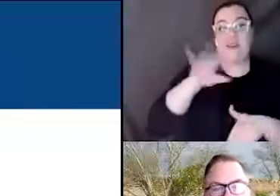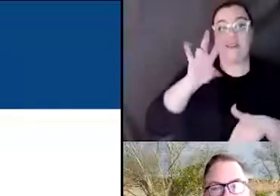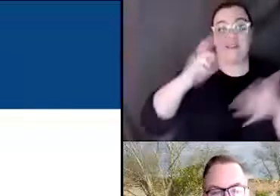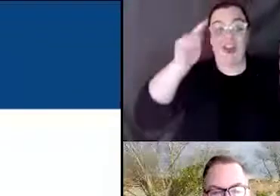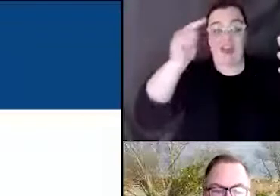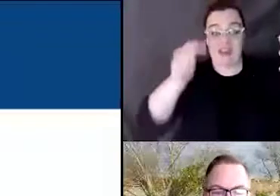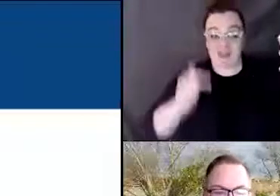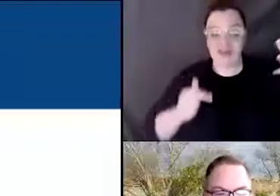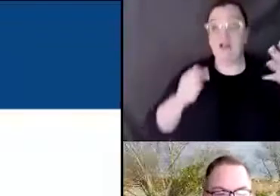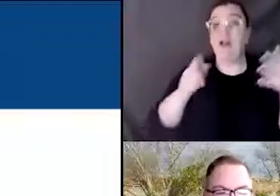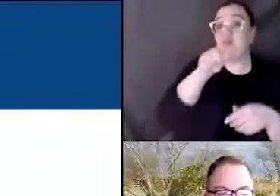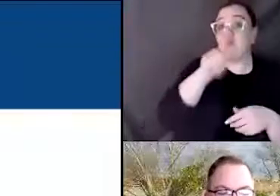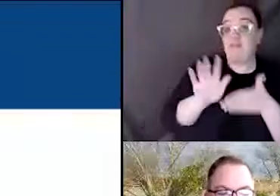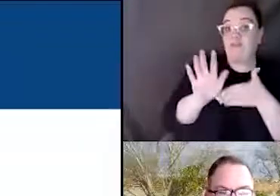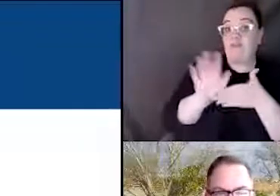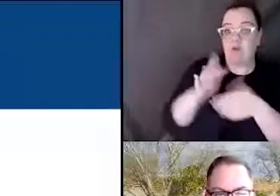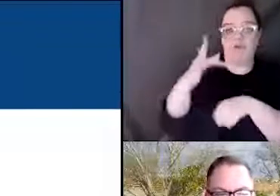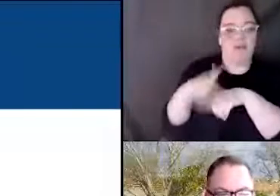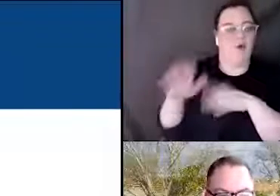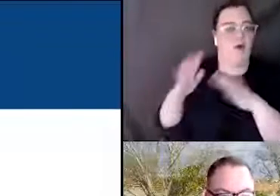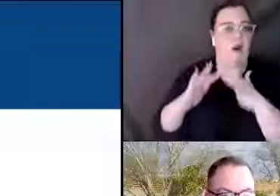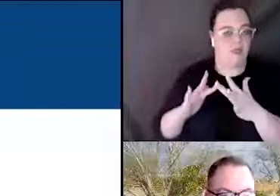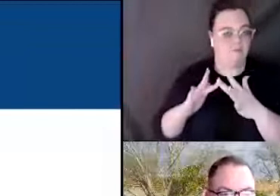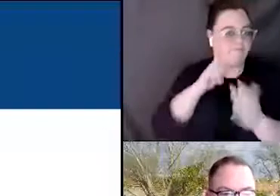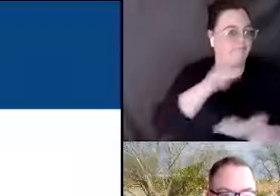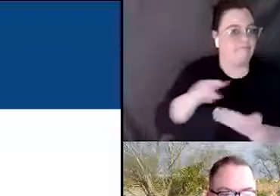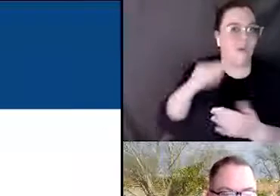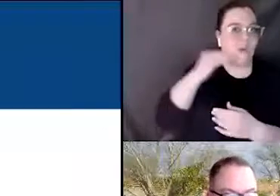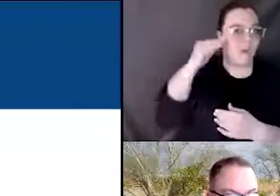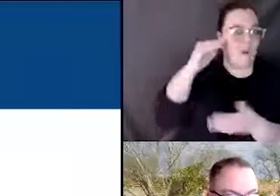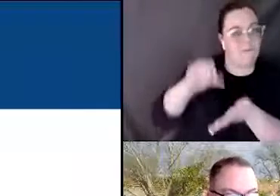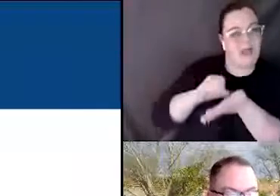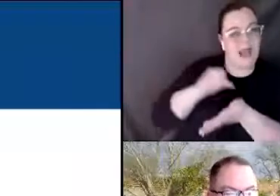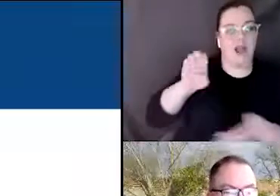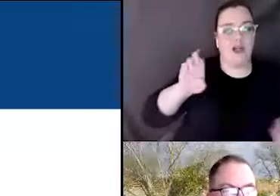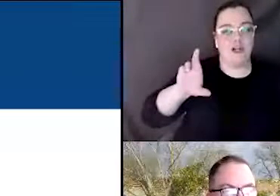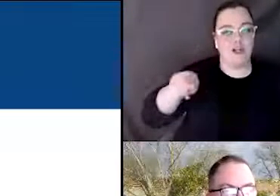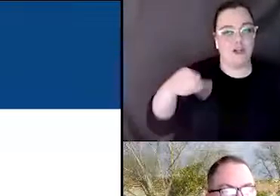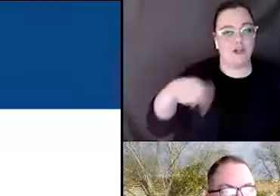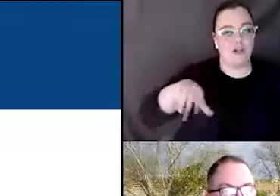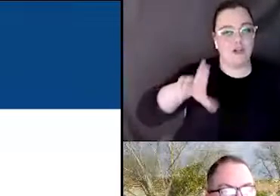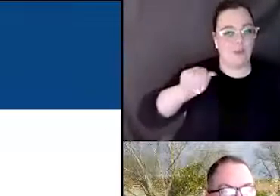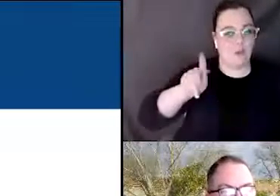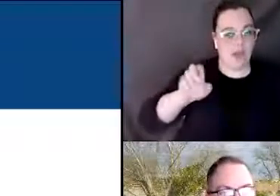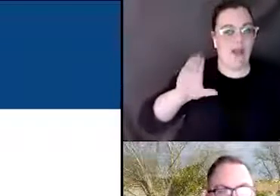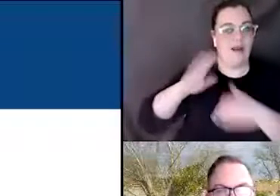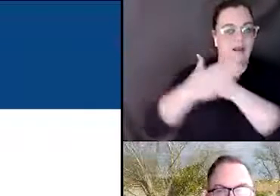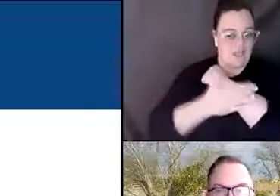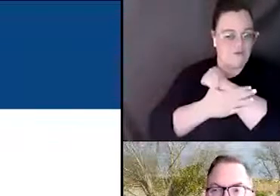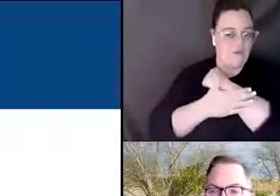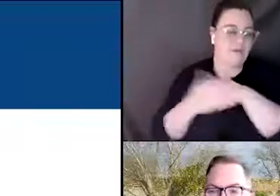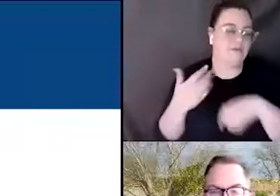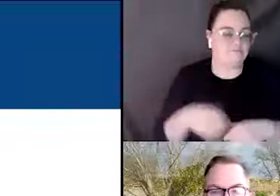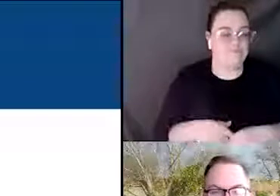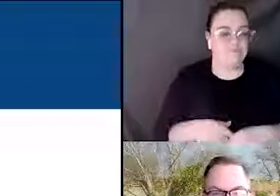those webinars online on our homepage and also at earthquakecountry.org/safer-at-home. We also